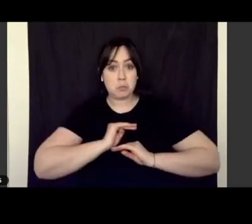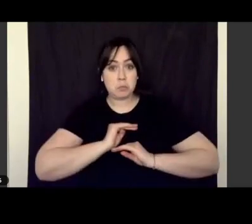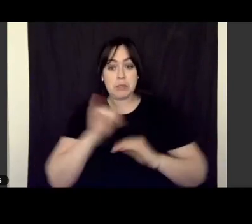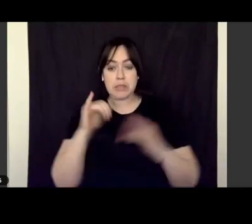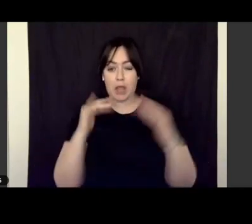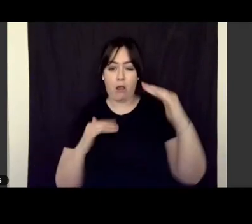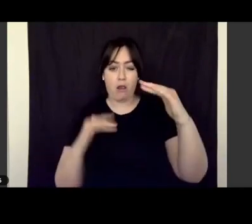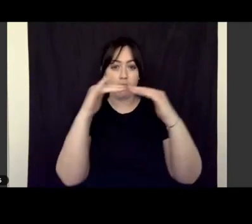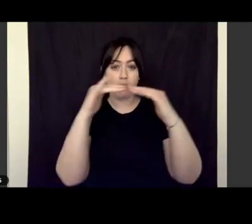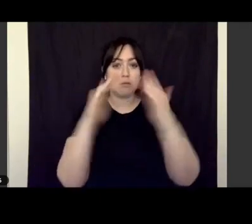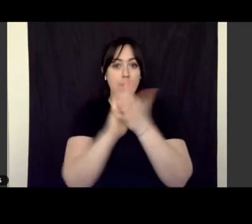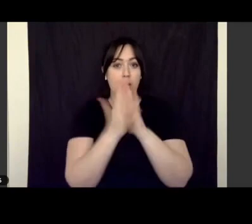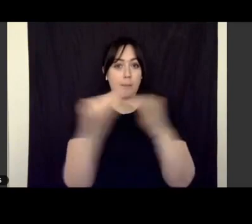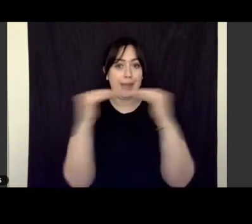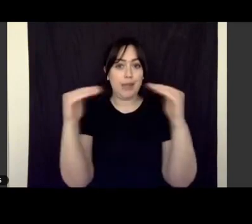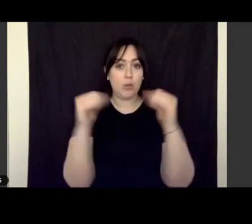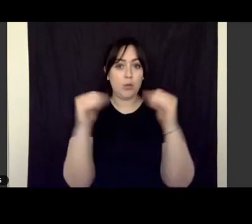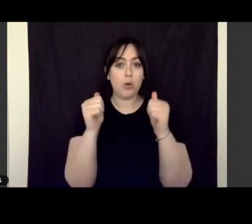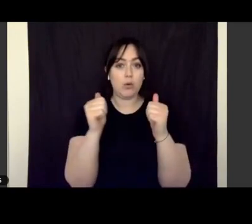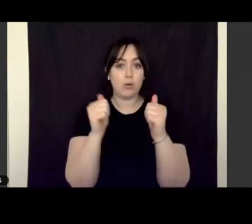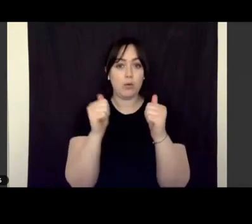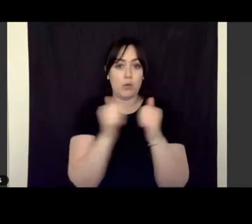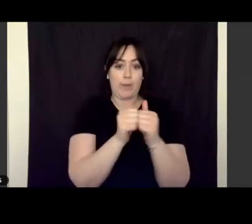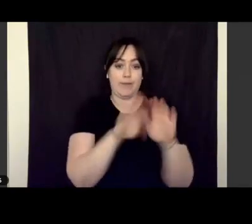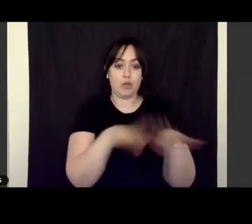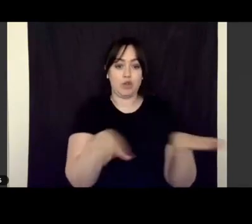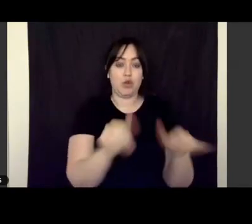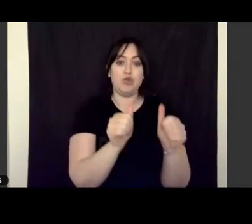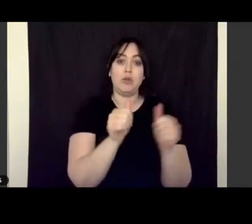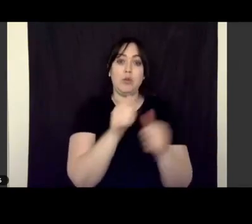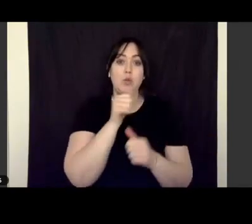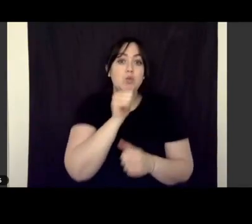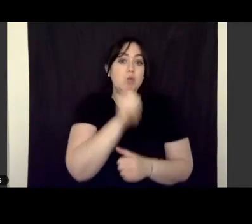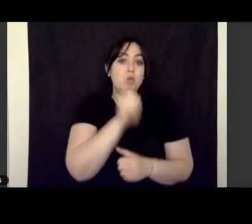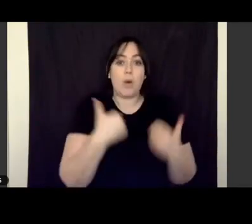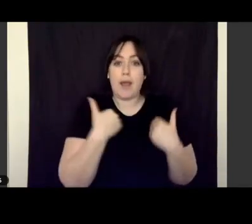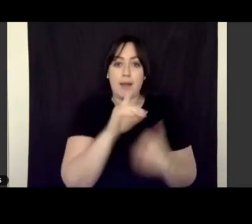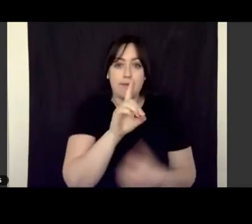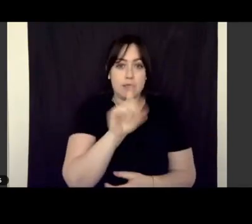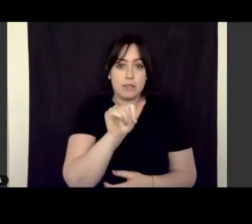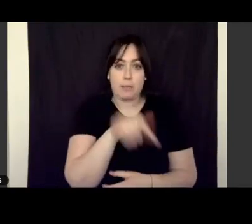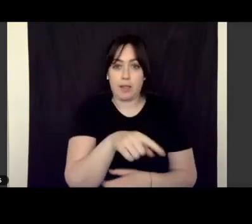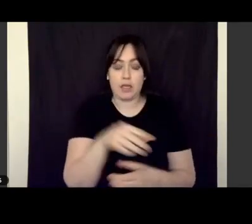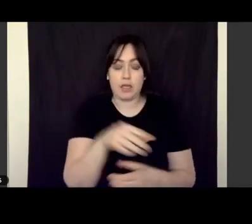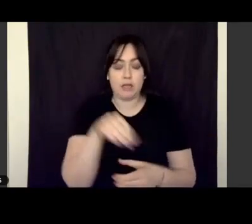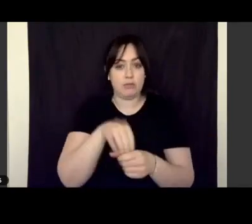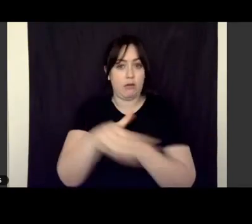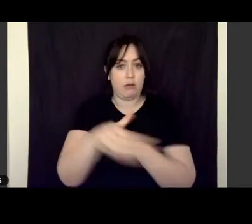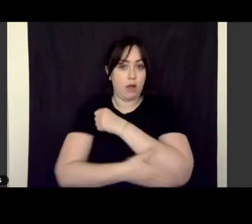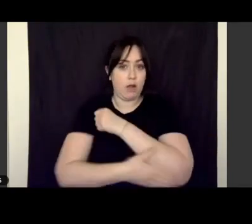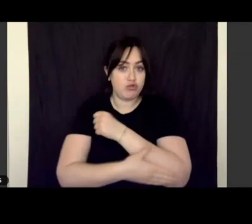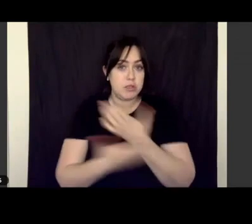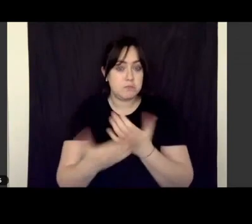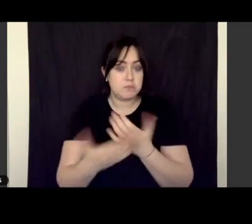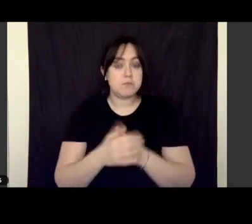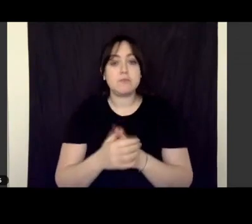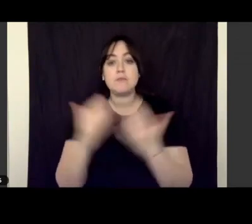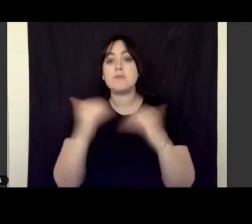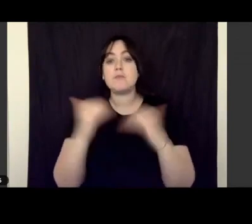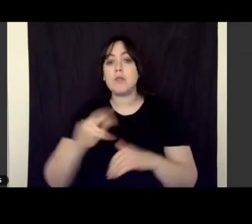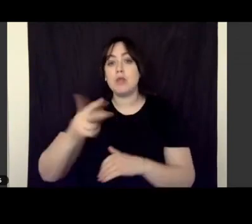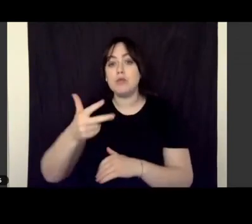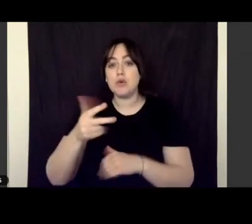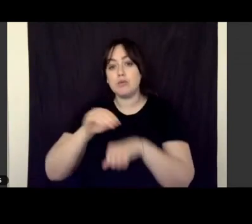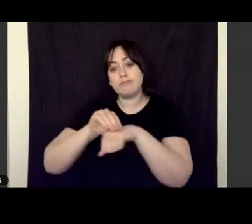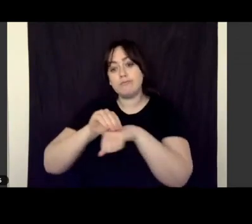the attendance rate for children without disabilities in the country, for example? Third, to inform